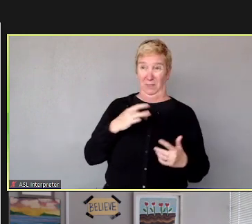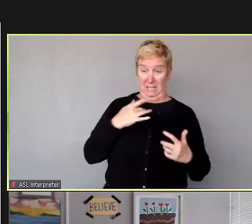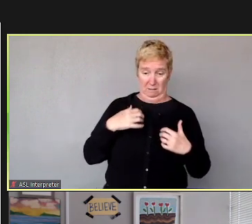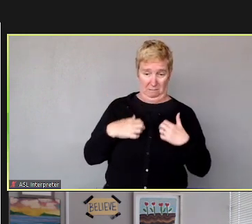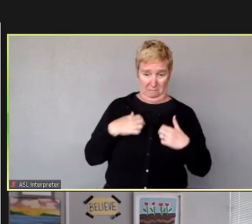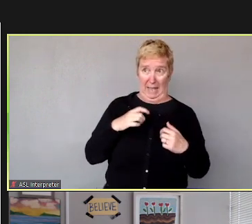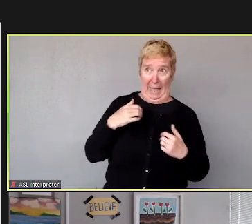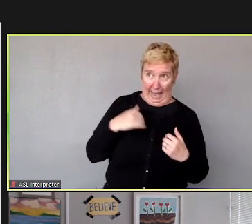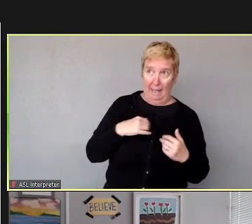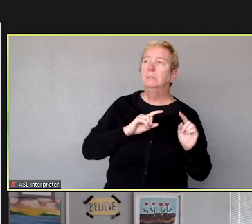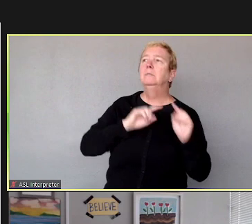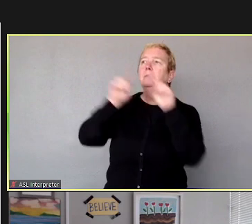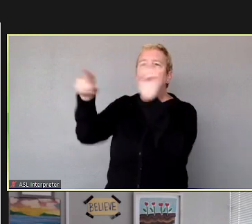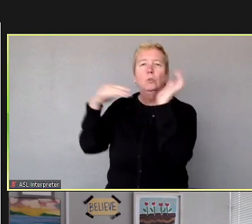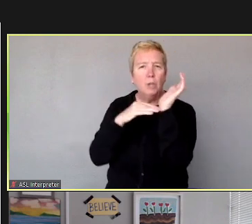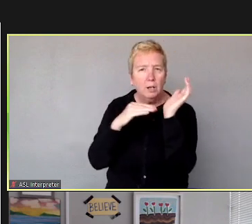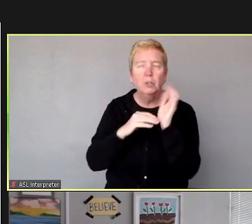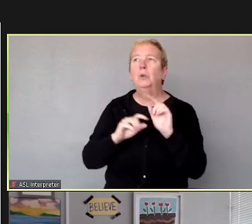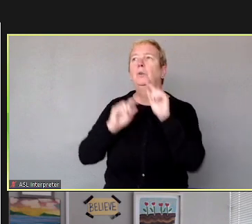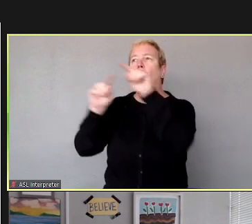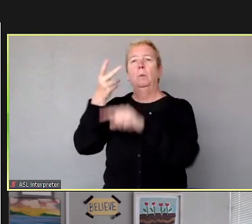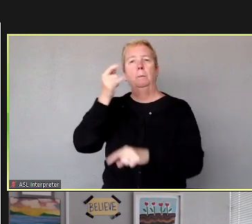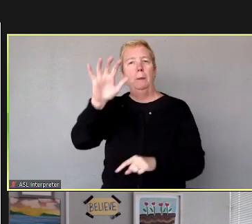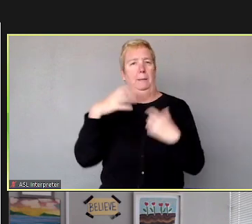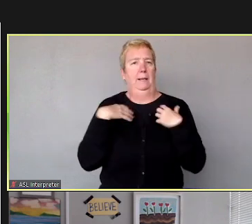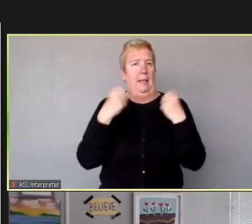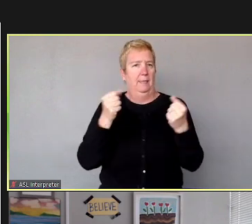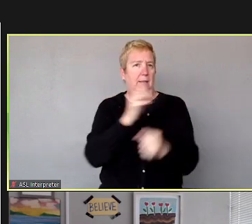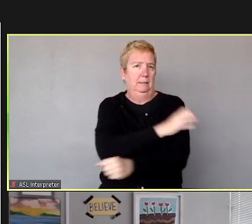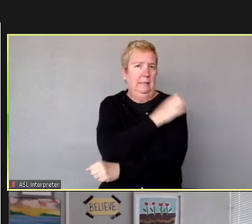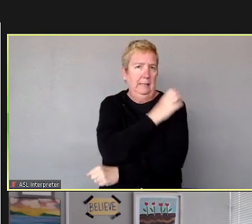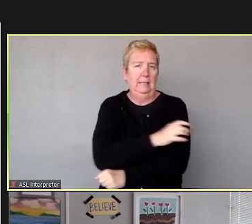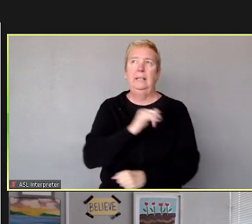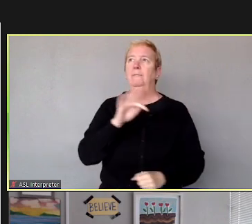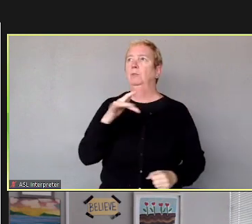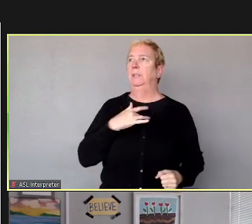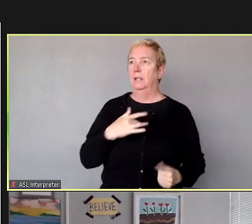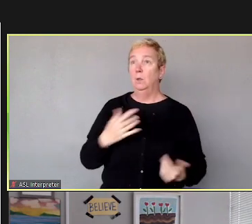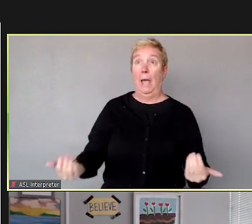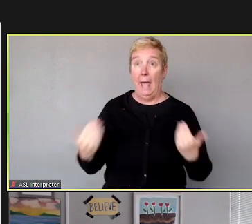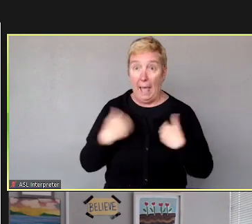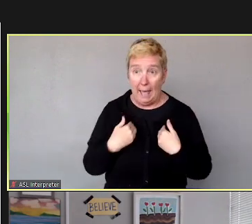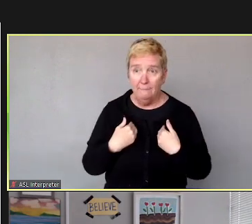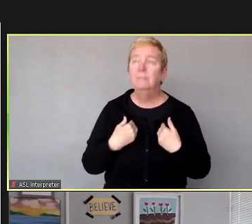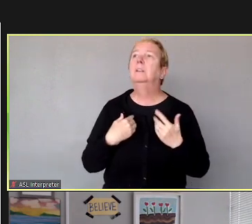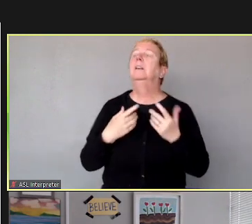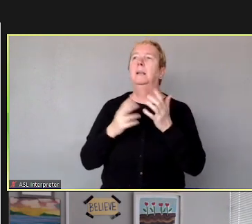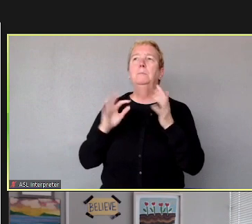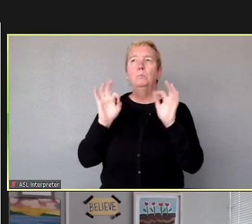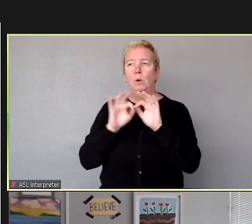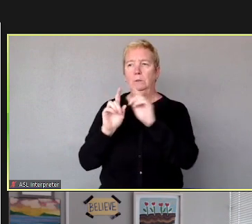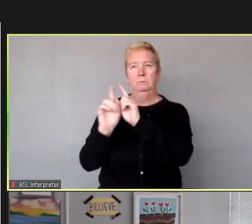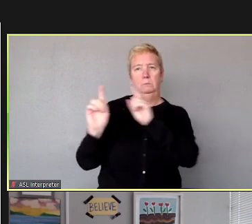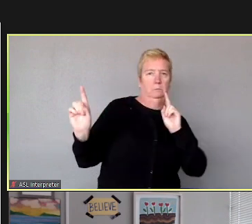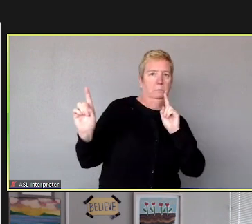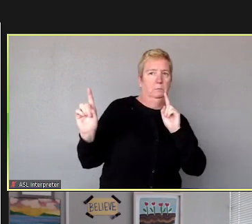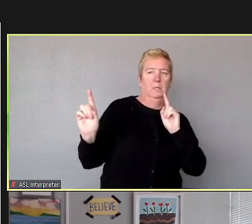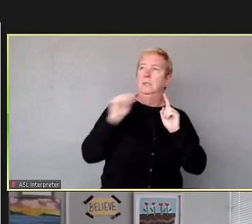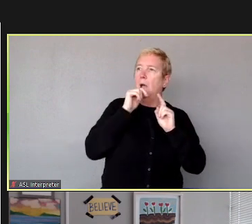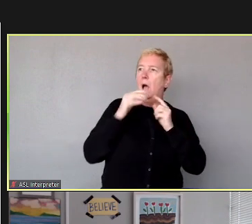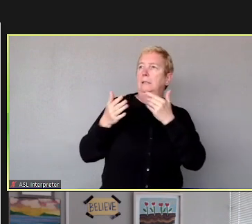health clinic. It's really important that if you do have these symptoms, you avoid close contact with other people to prevent